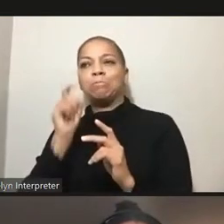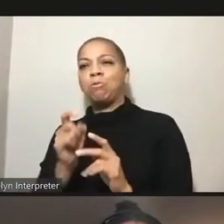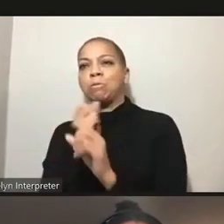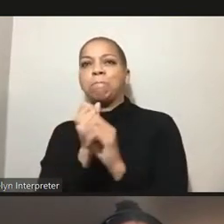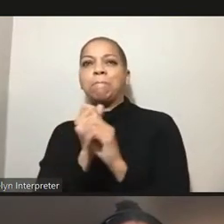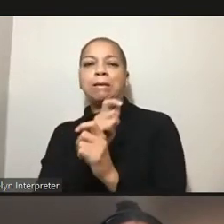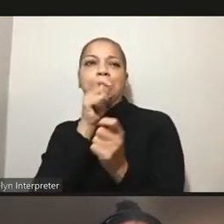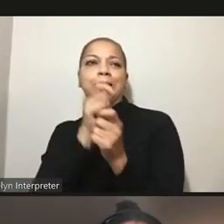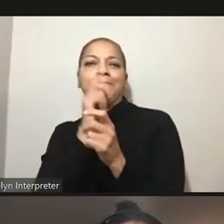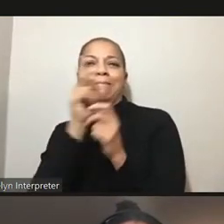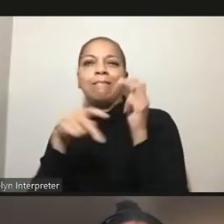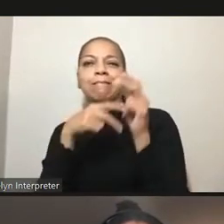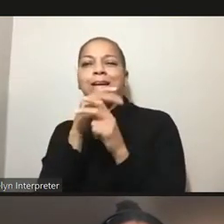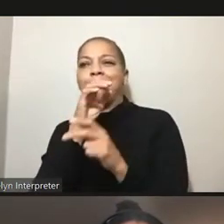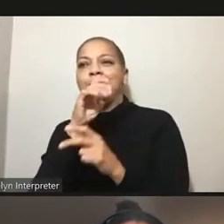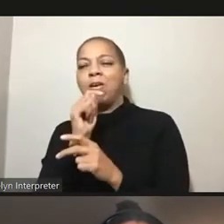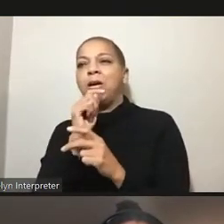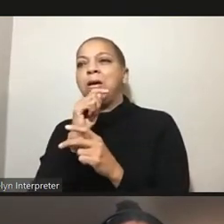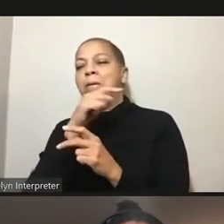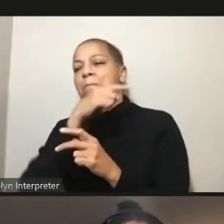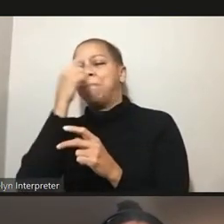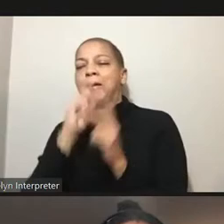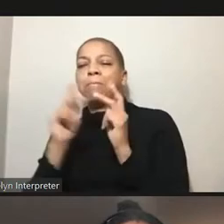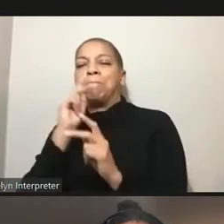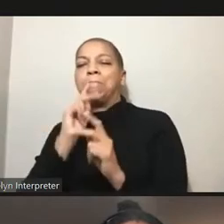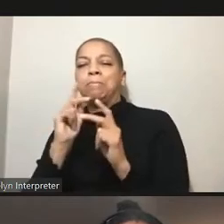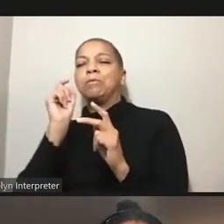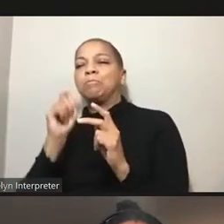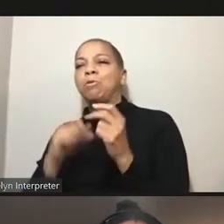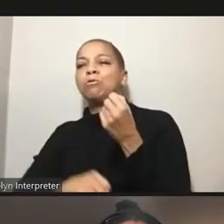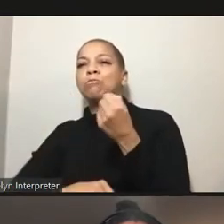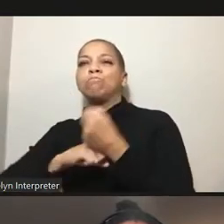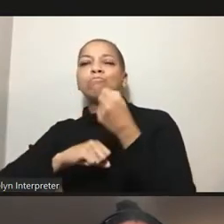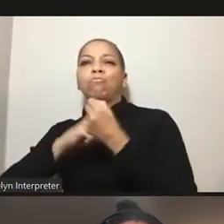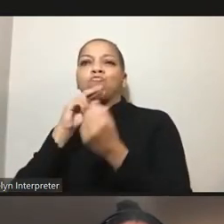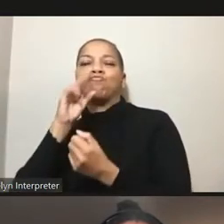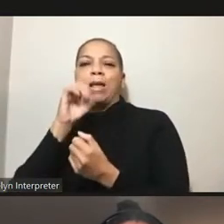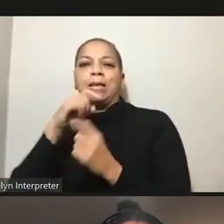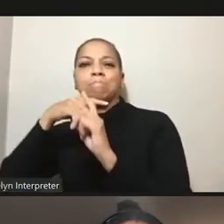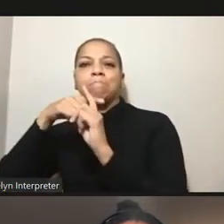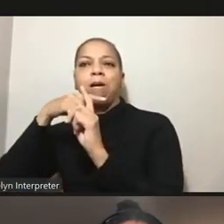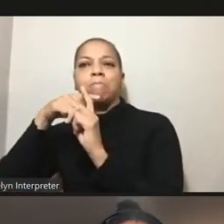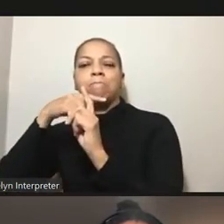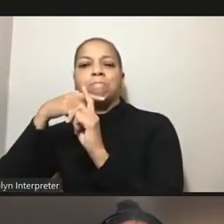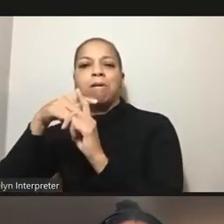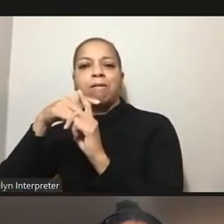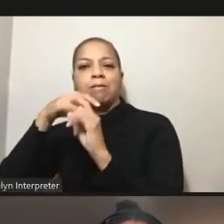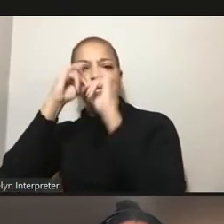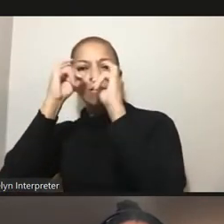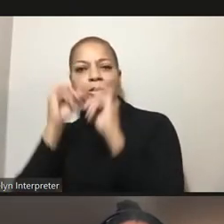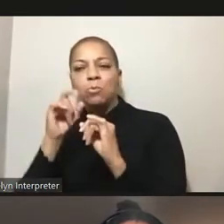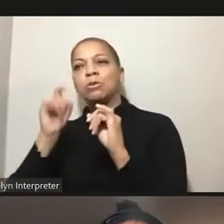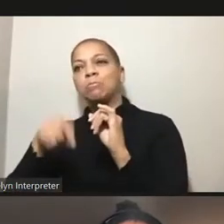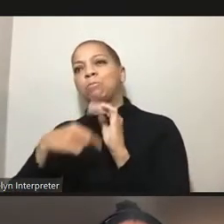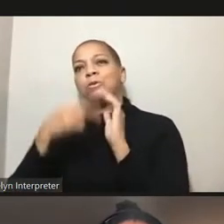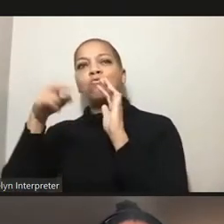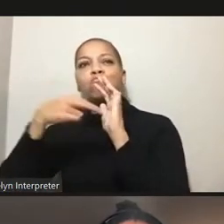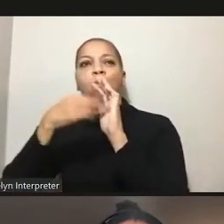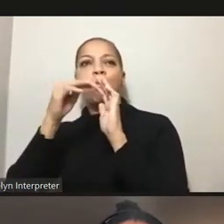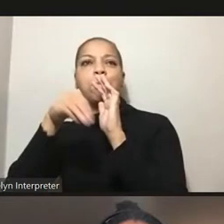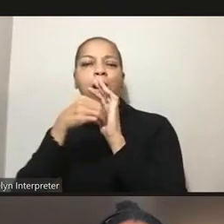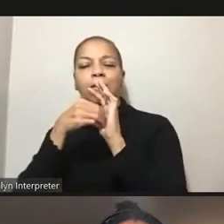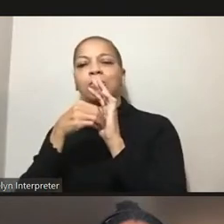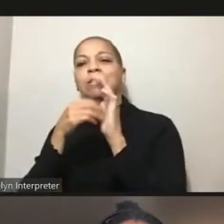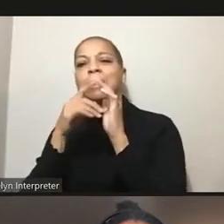race. We're supposed to make positive images of Blackness. We're supposed to be role models and all this sort of stuff